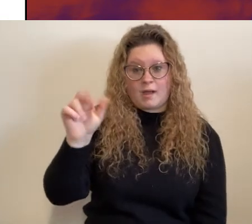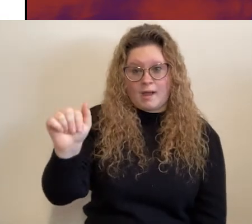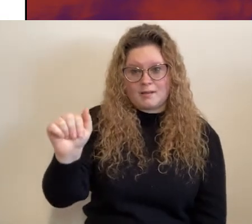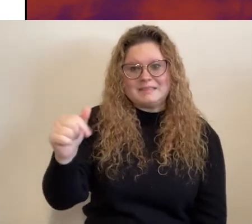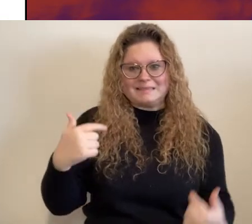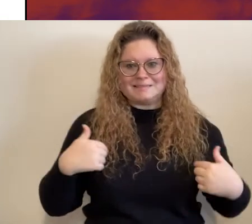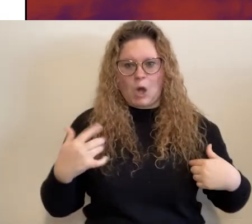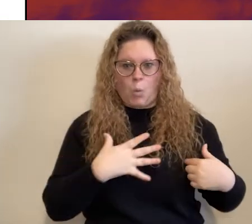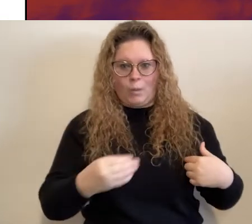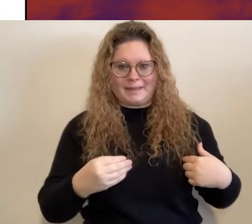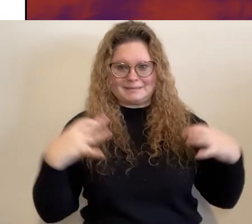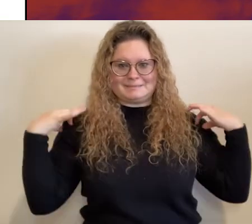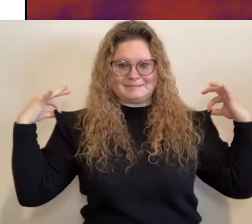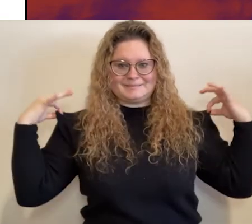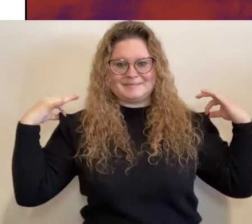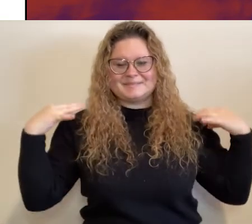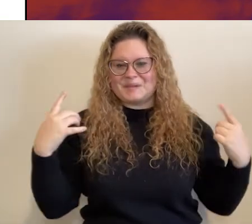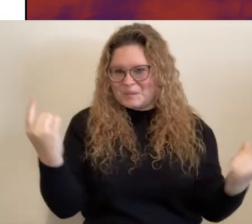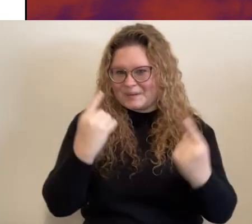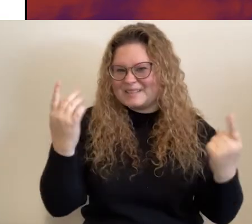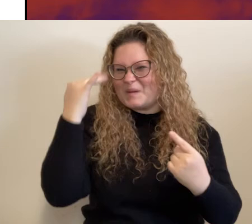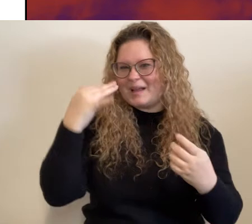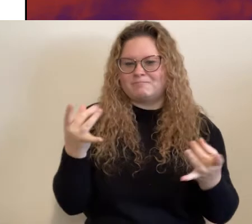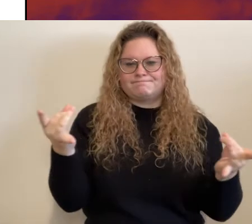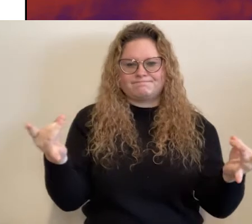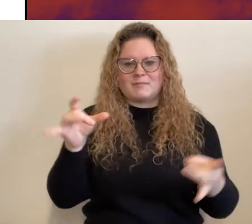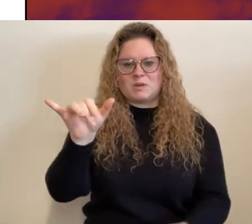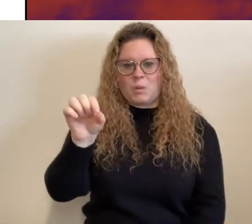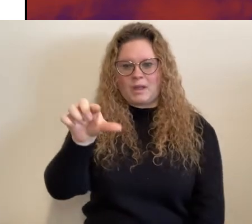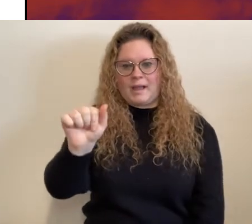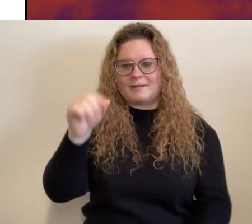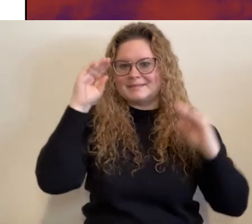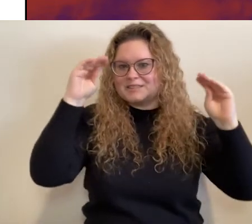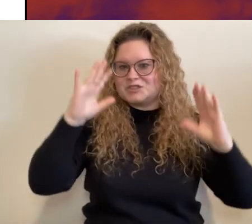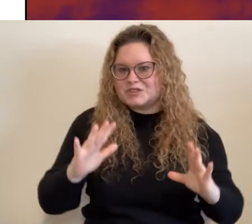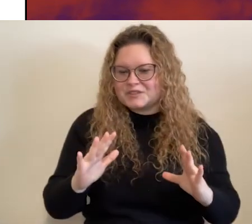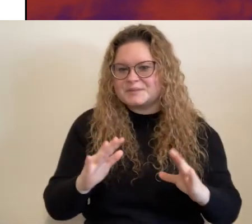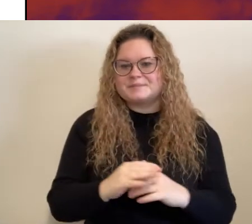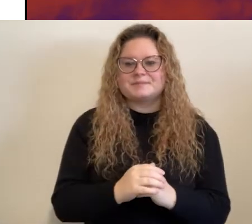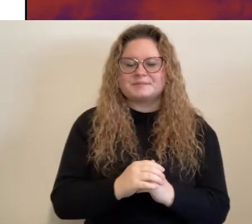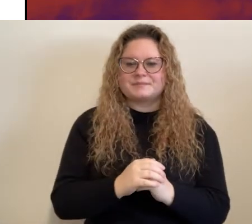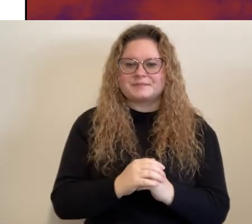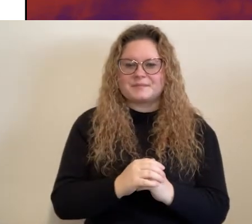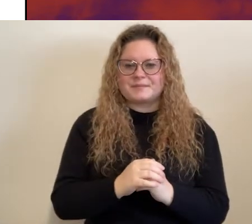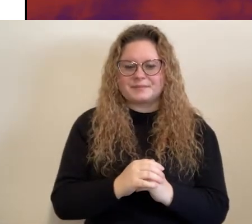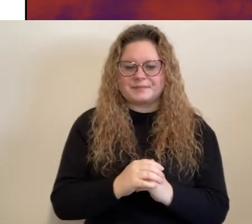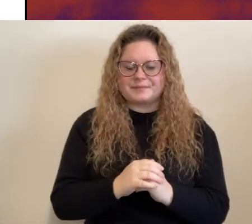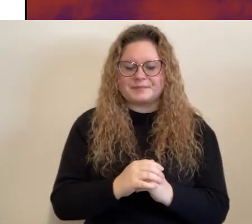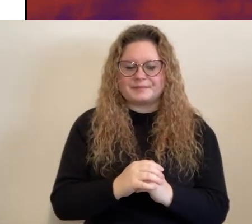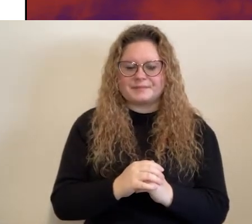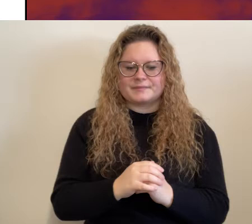white all the time. Just as a teacher, aura things just amplifies and make this aura